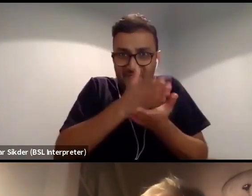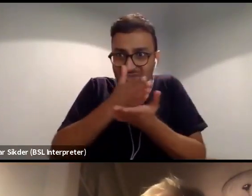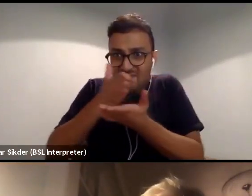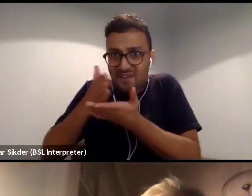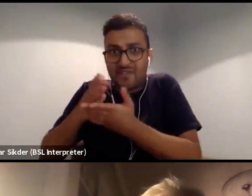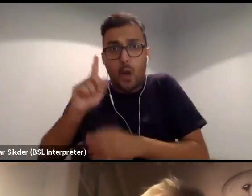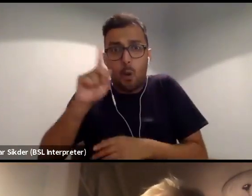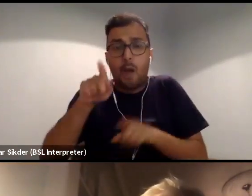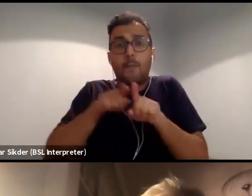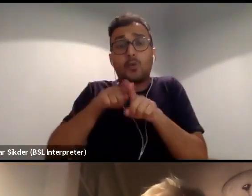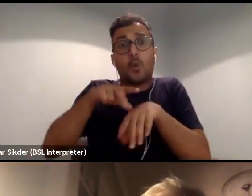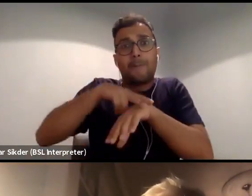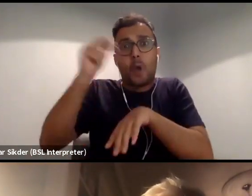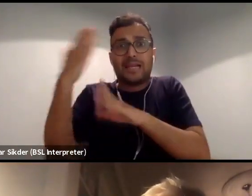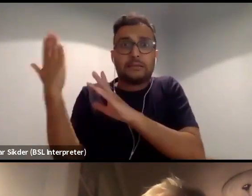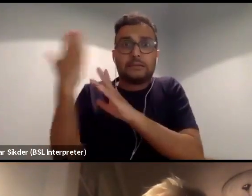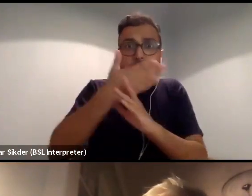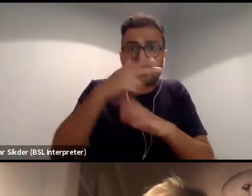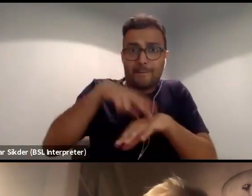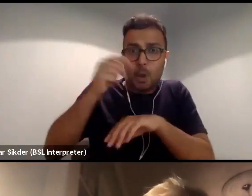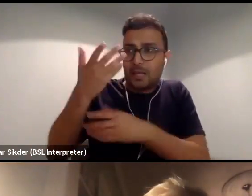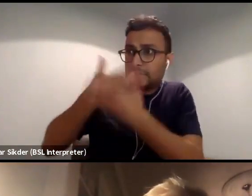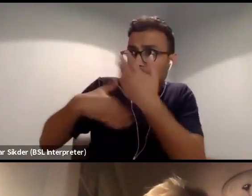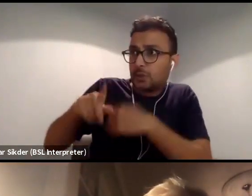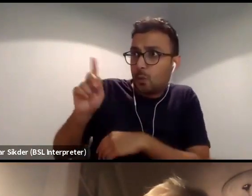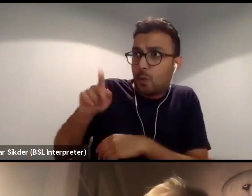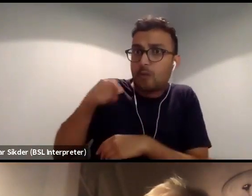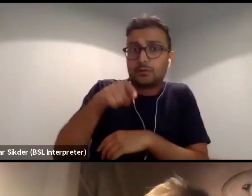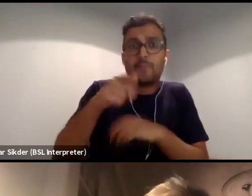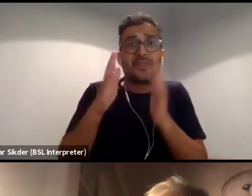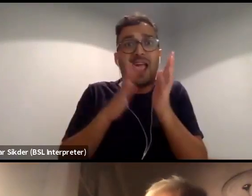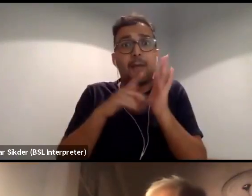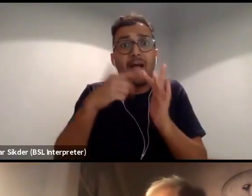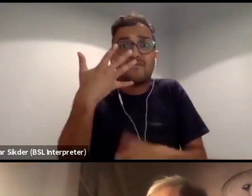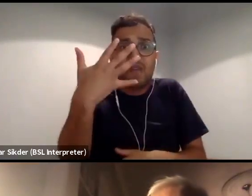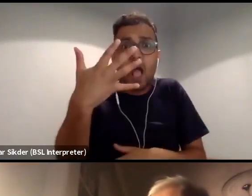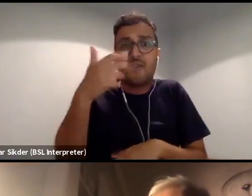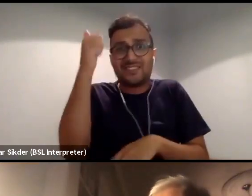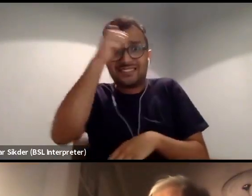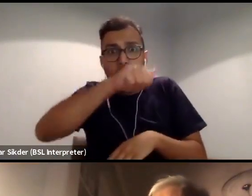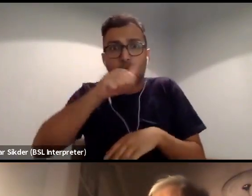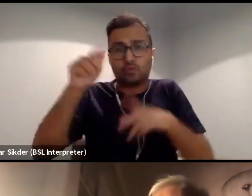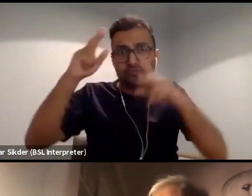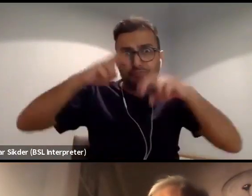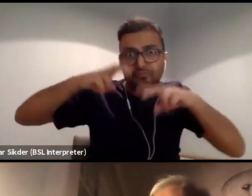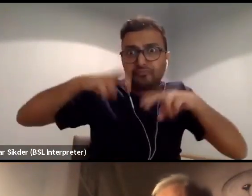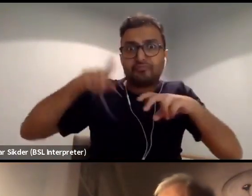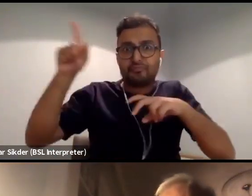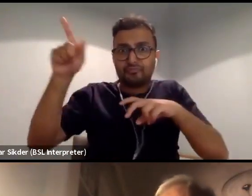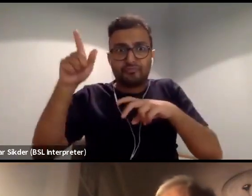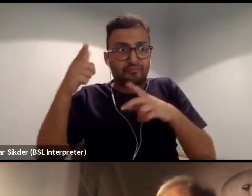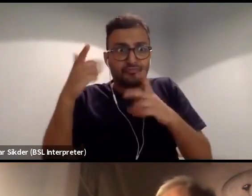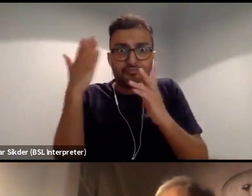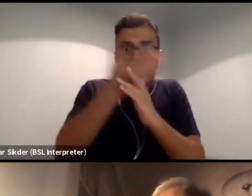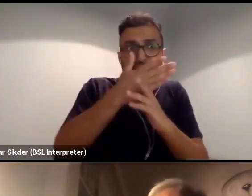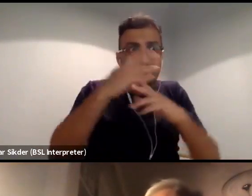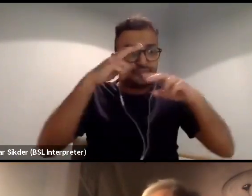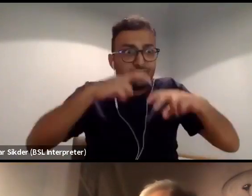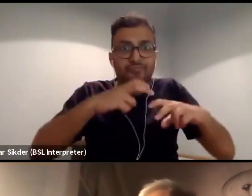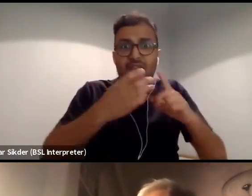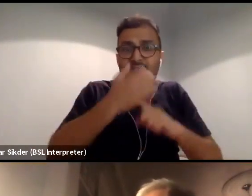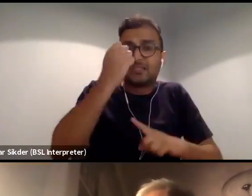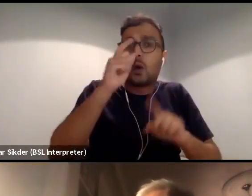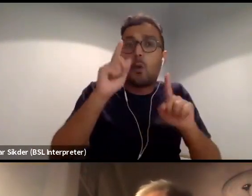intelligence agencies are saying, and you know, what government sources are telling us as well. And it's our job to sort of conflate